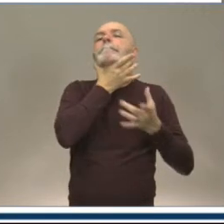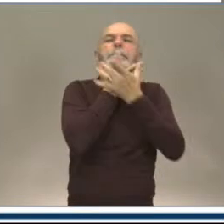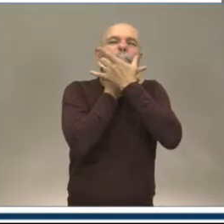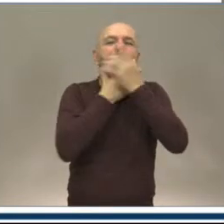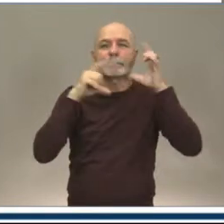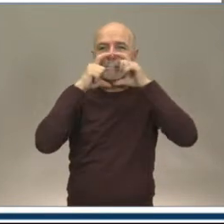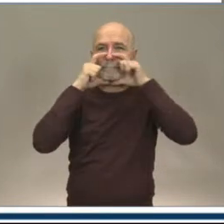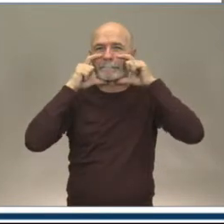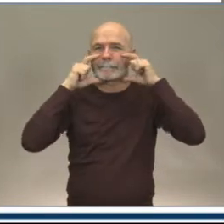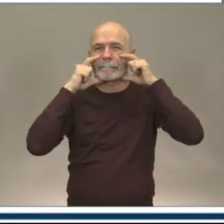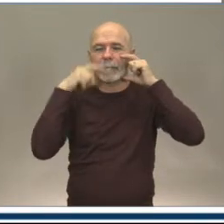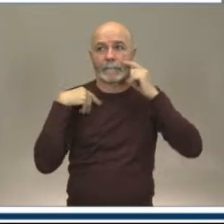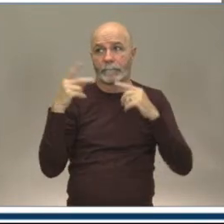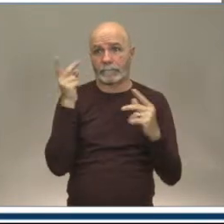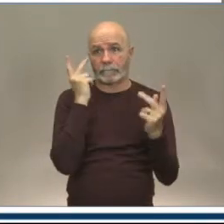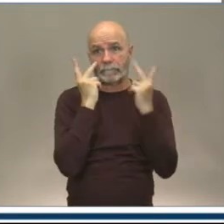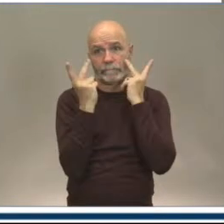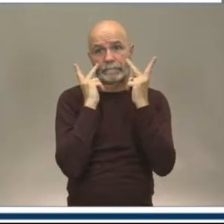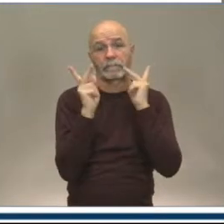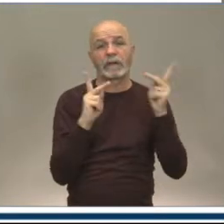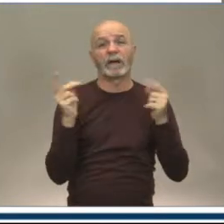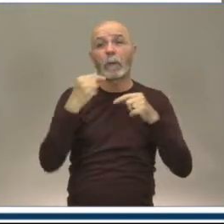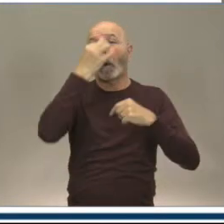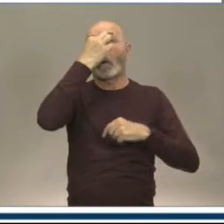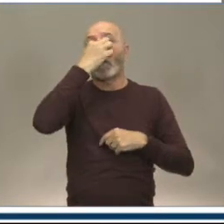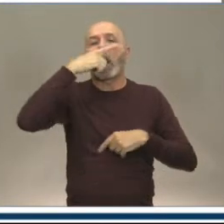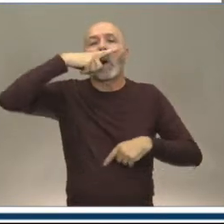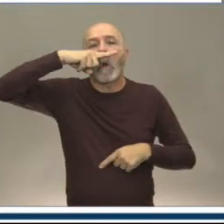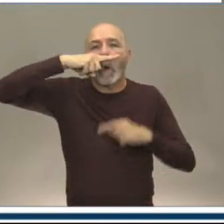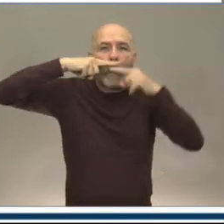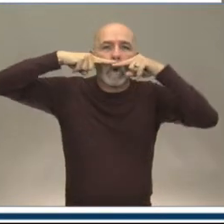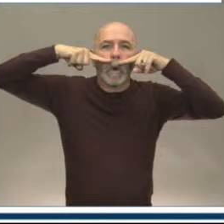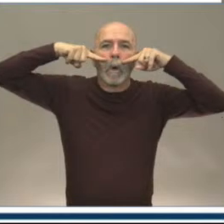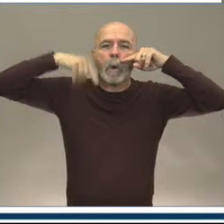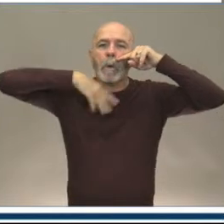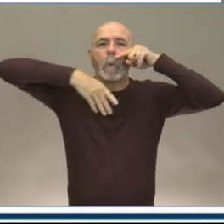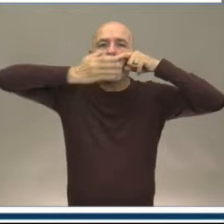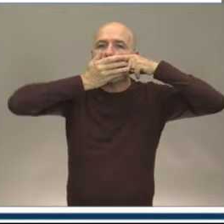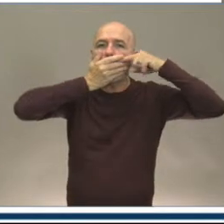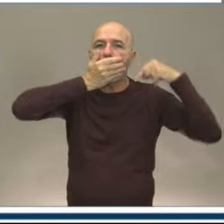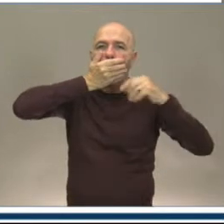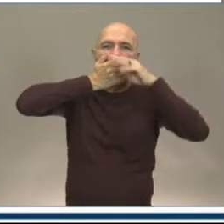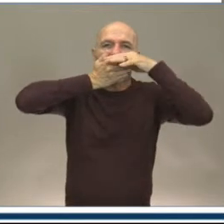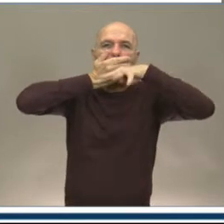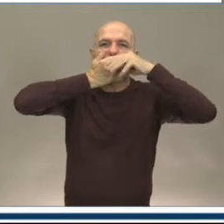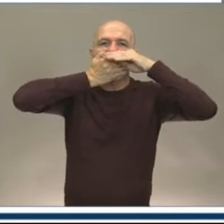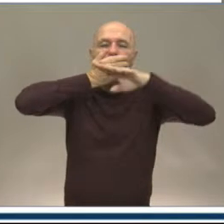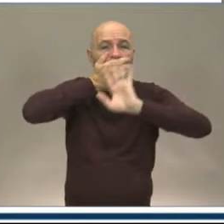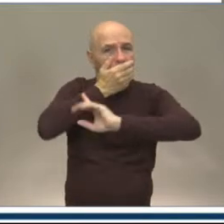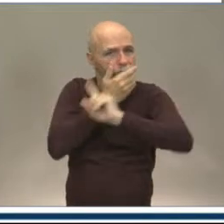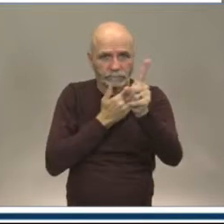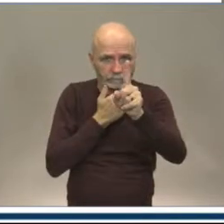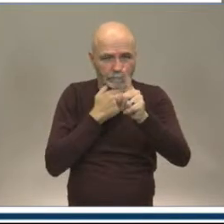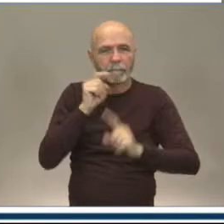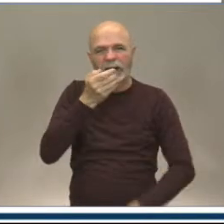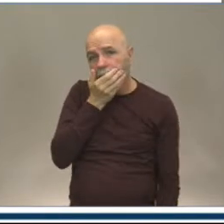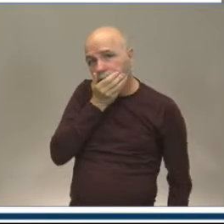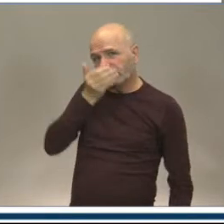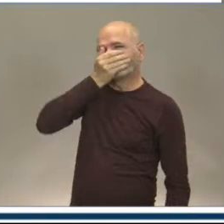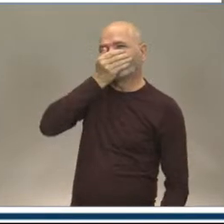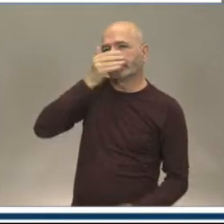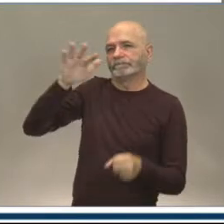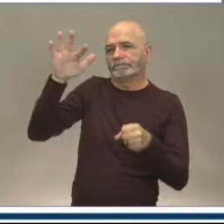far too many people that their masks are below their nose. If your mask is not properly covering your nose, then you're